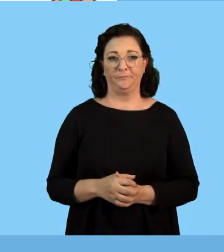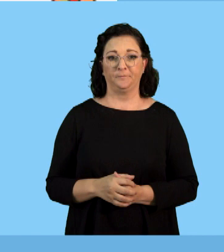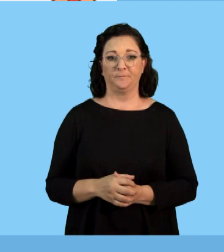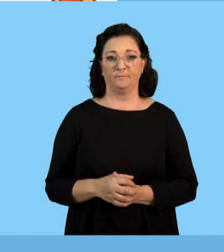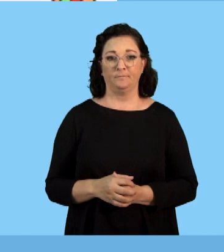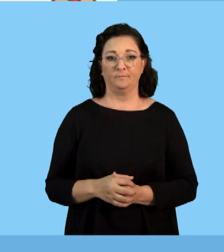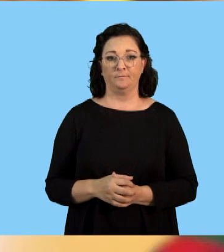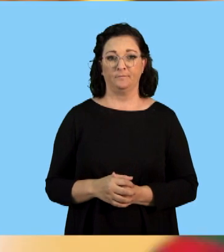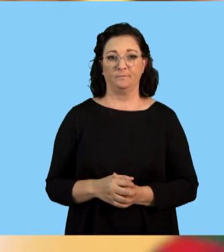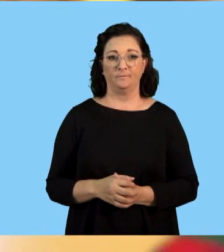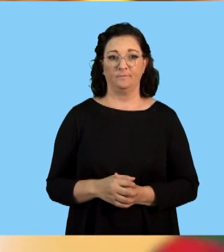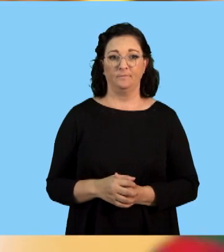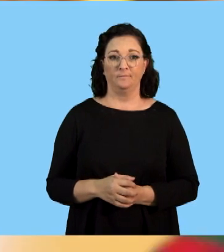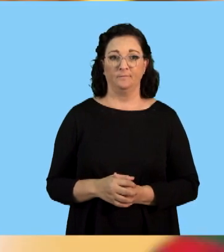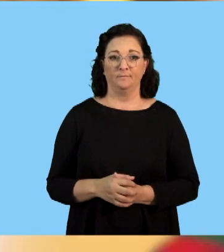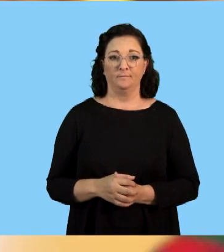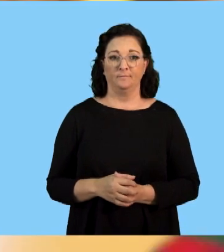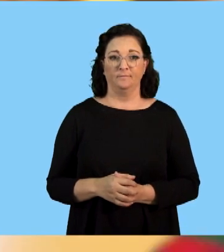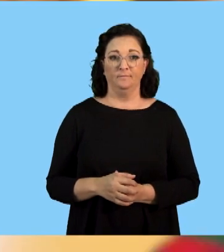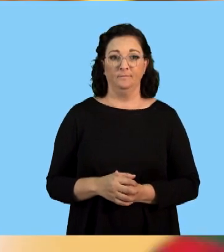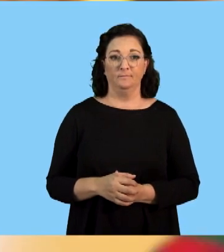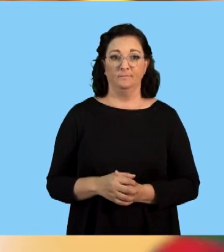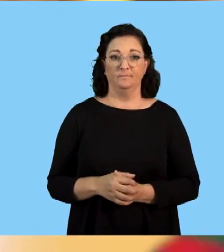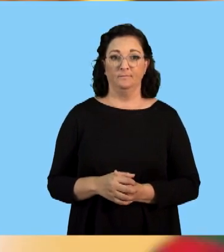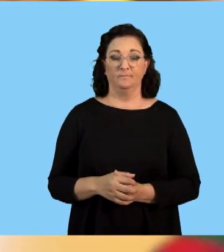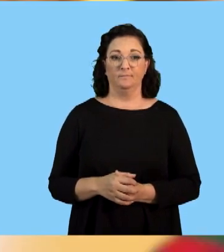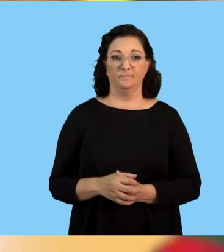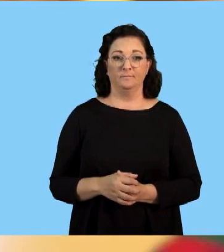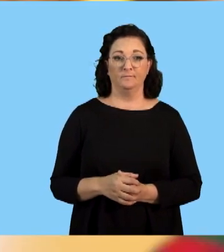cells in parallel. Now,